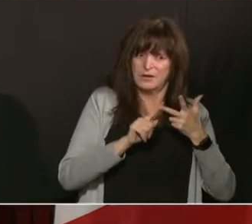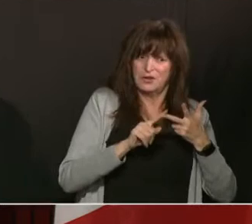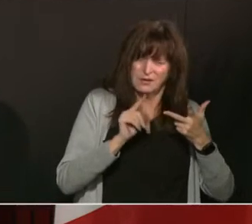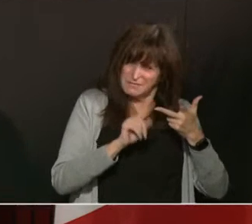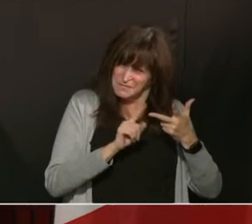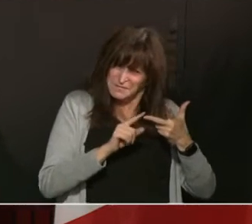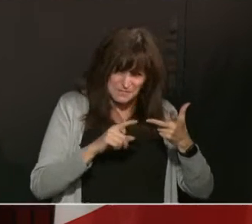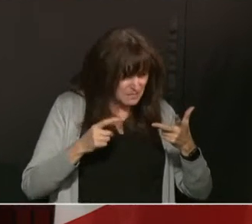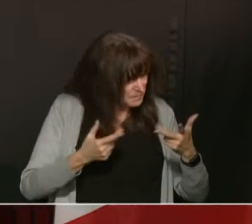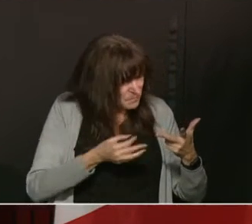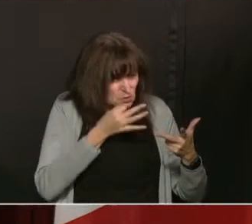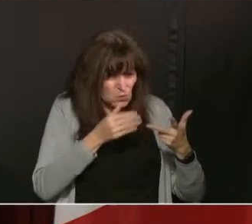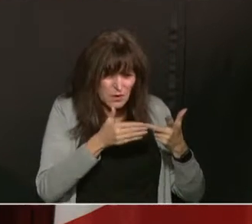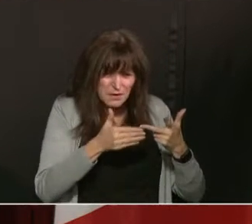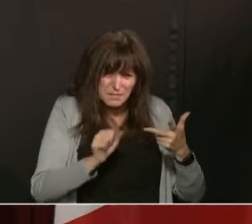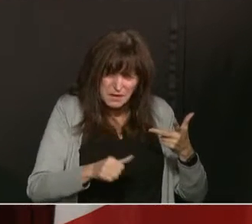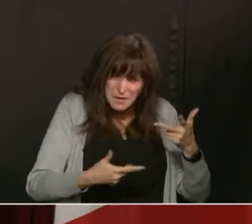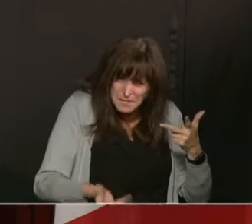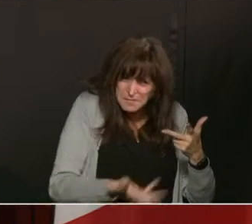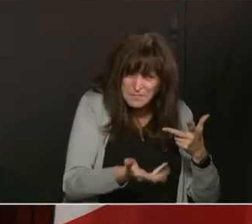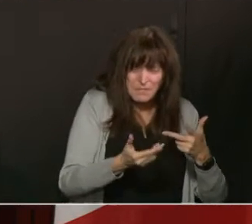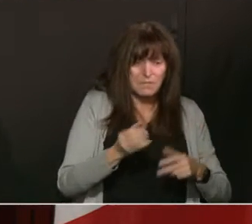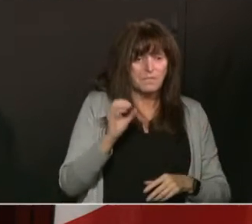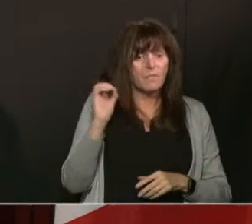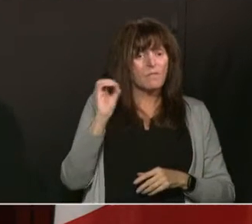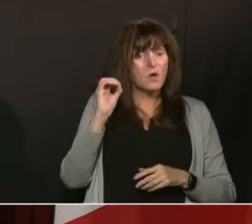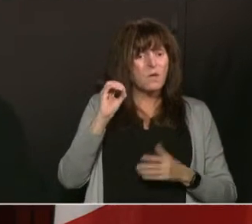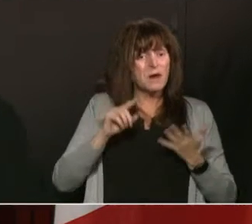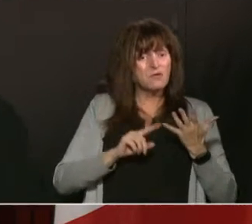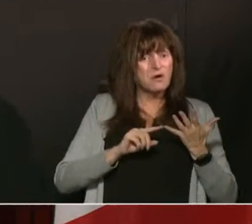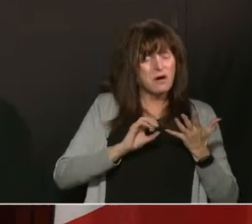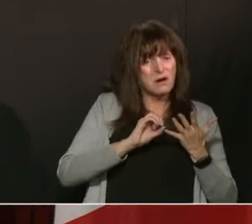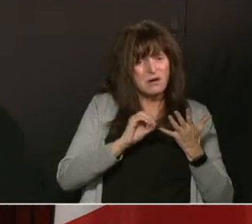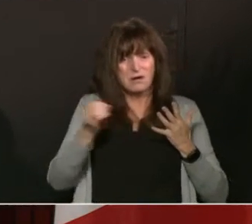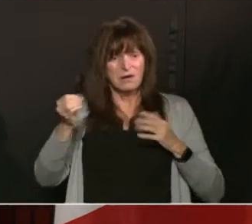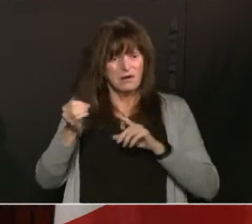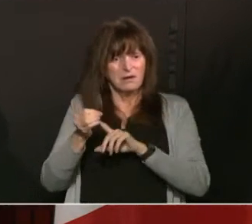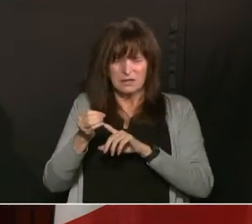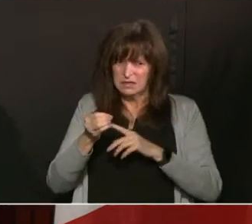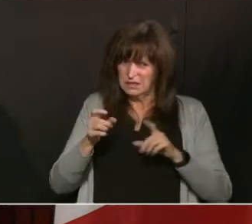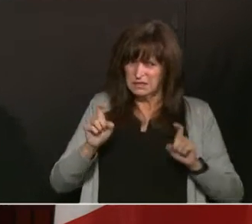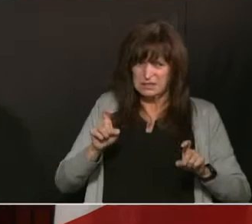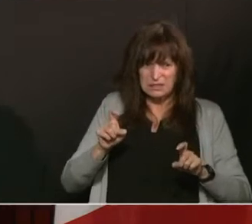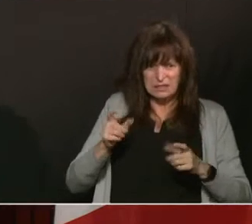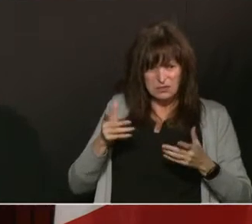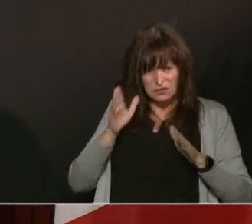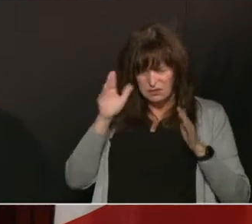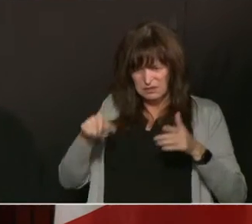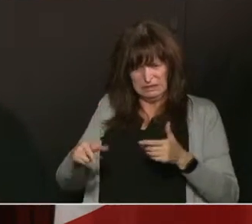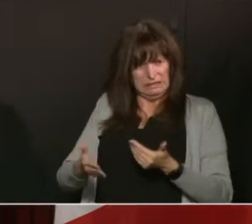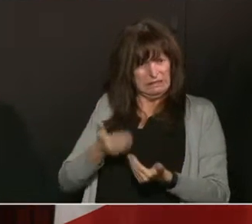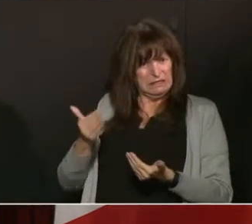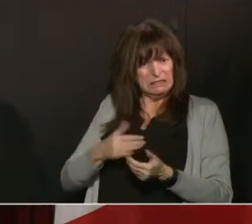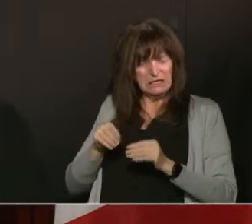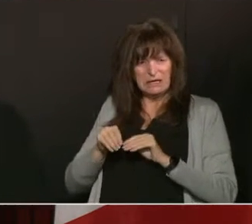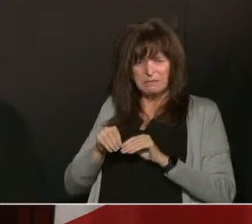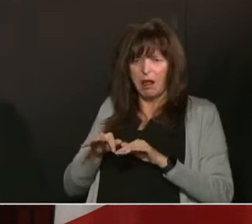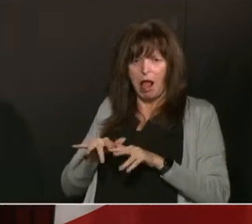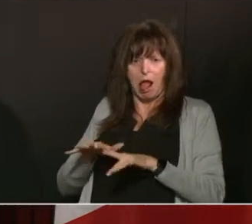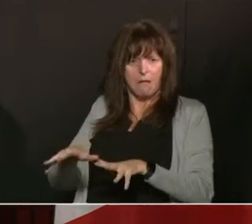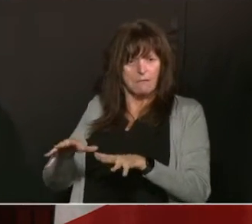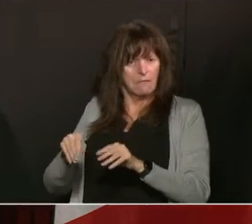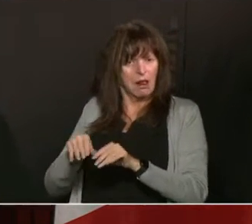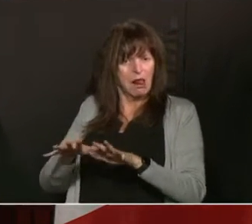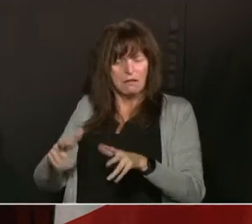case and contact management to most vulnerable settings must be done to prevent severe outcomes.